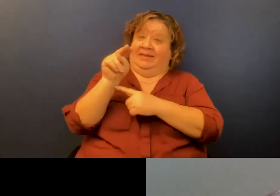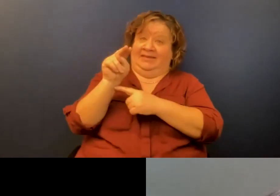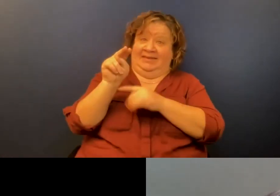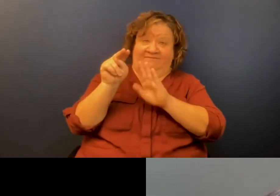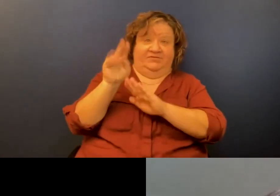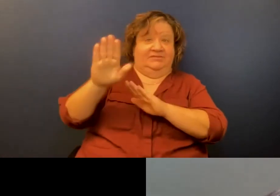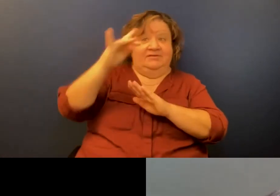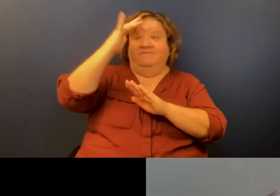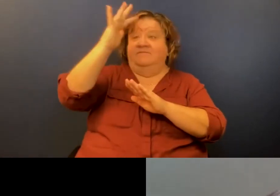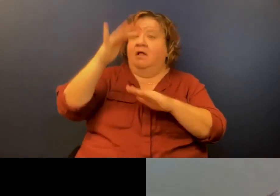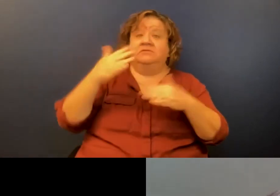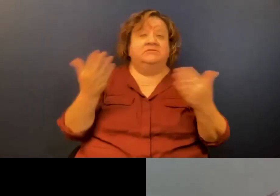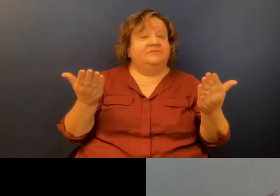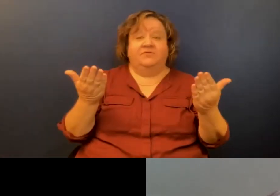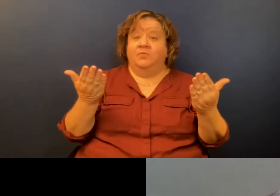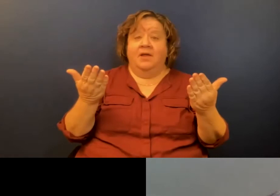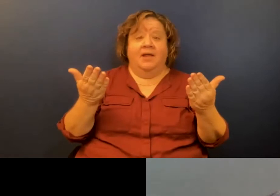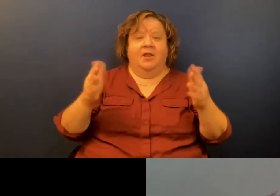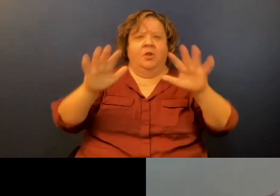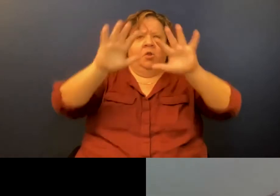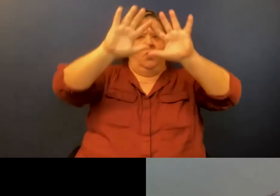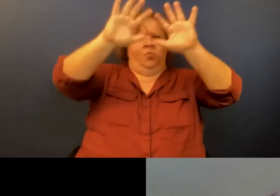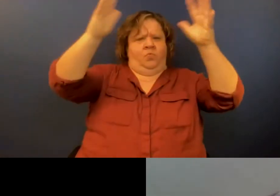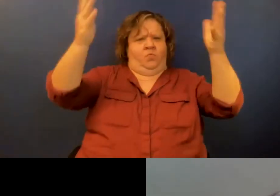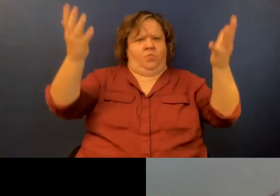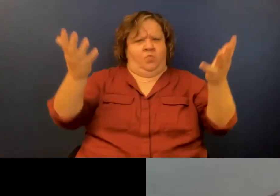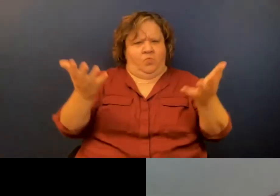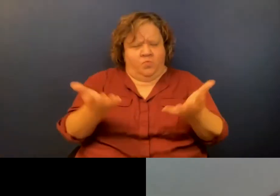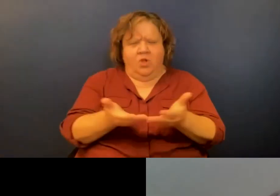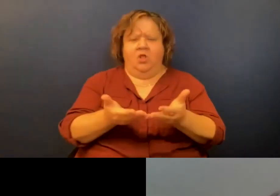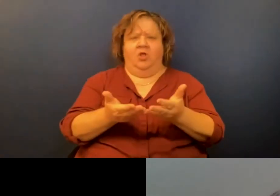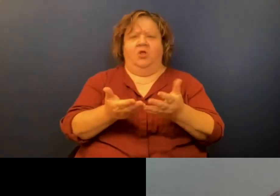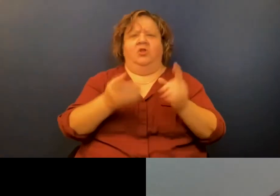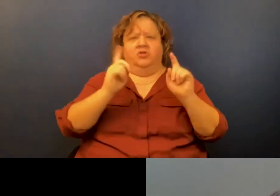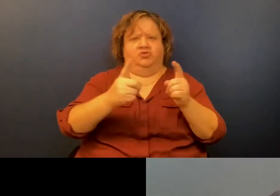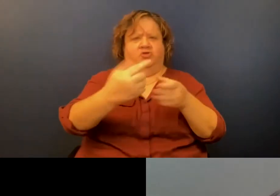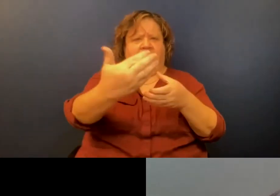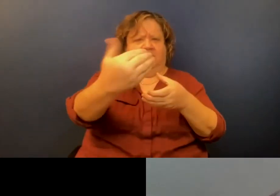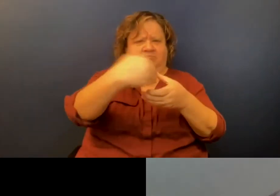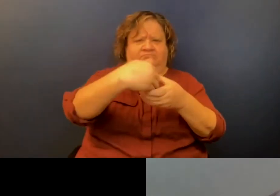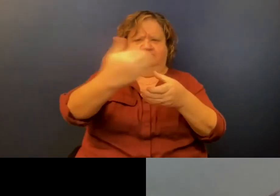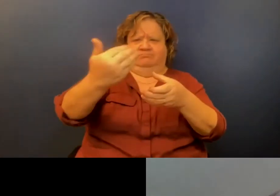inclusion is the norm and not the exception. So,